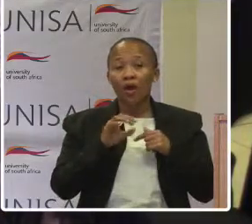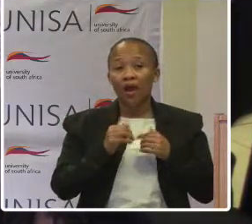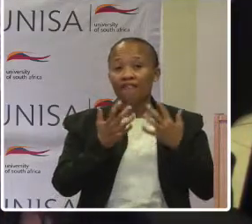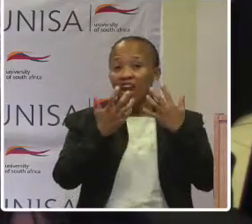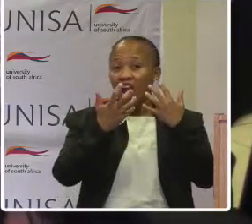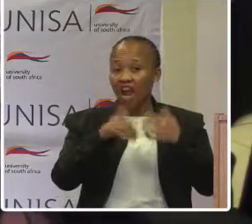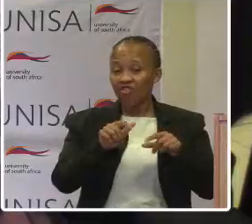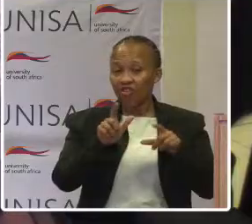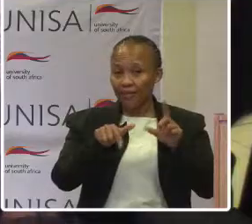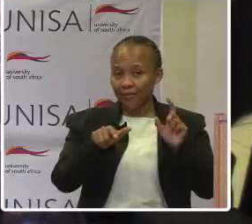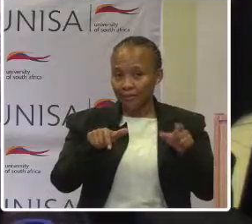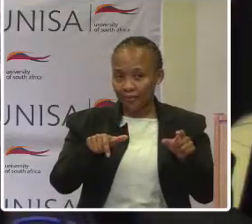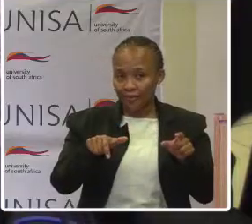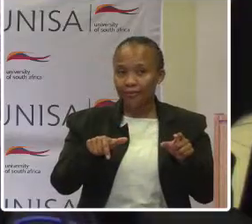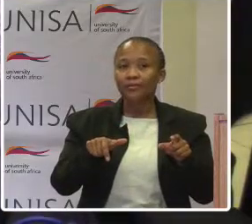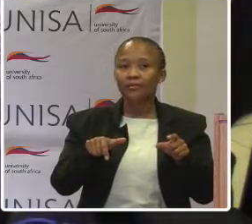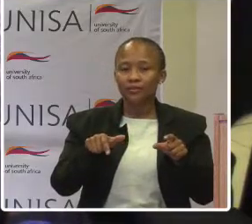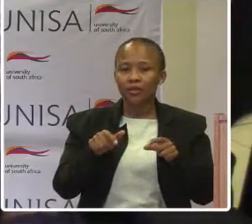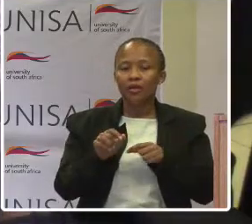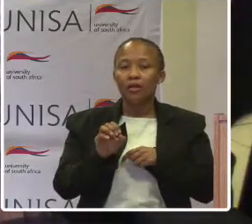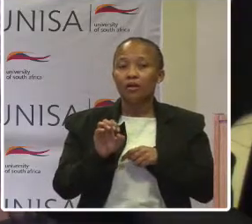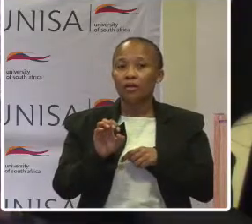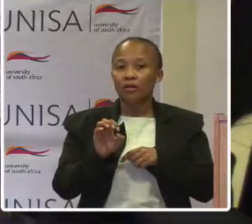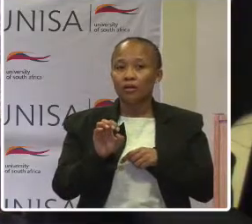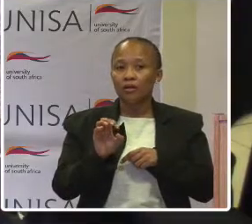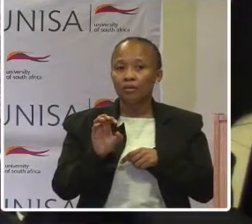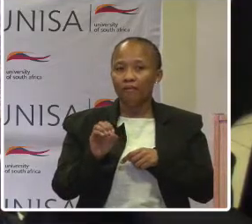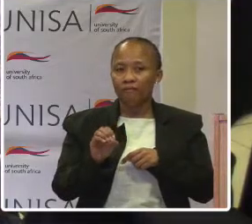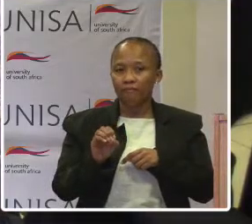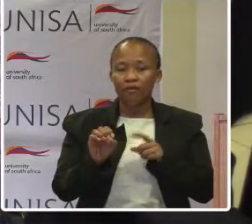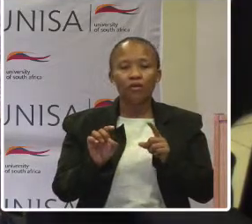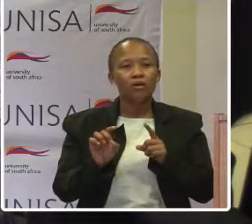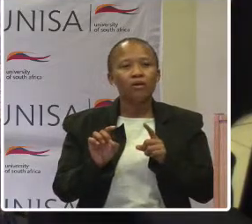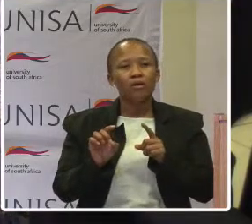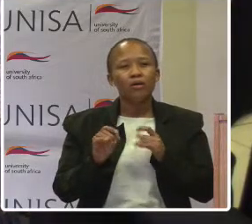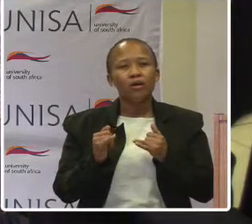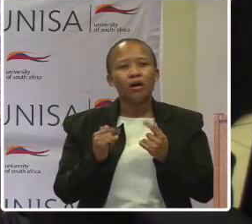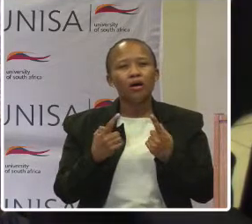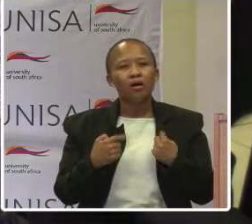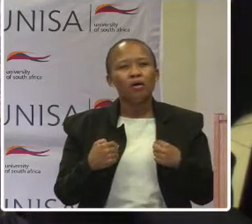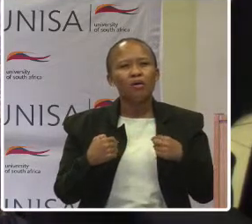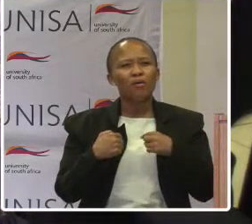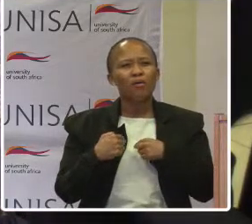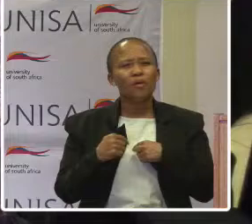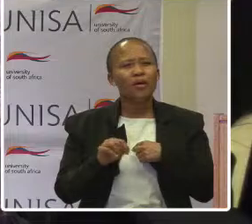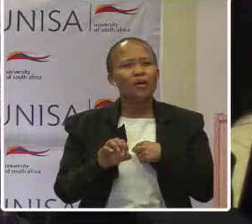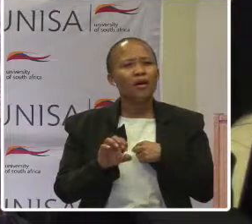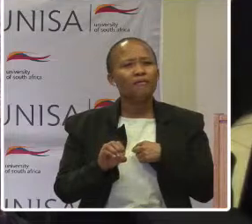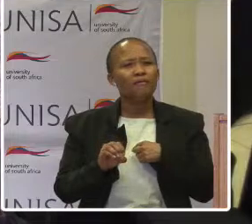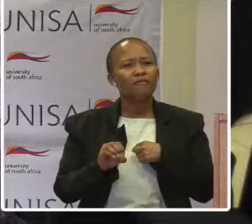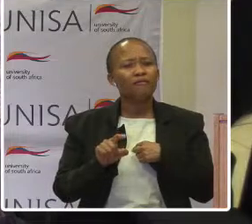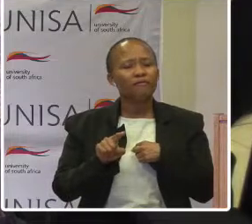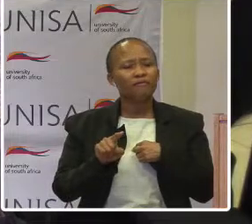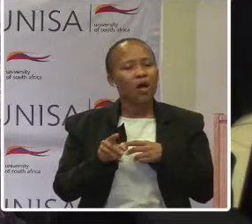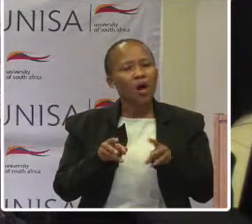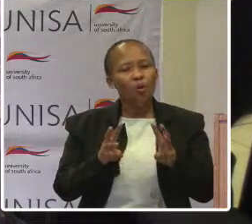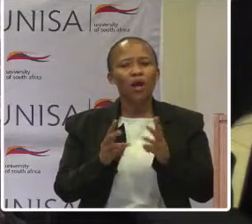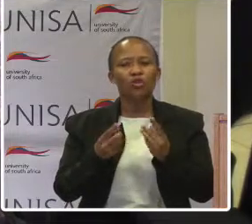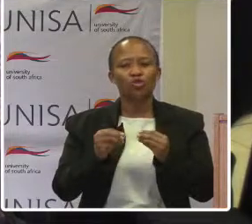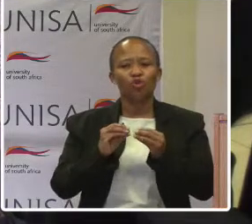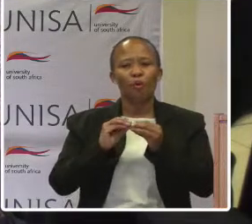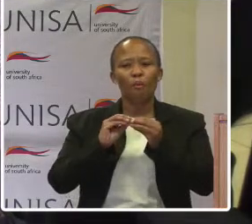know, where are those opportunities in terms of engineering, like manufacturing and things?